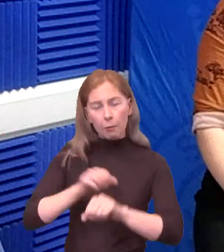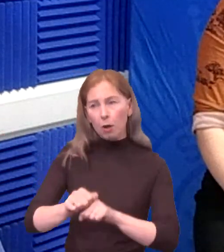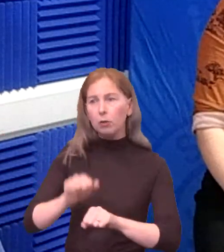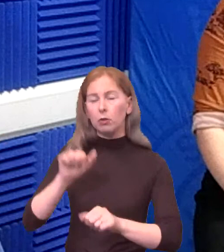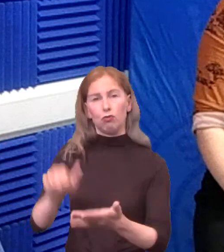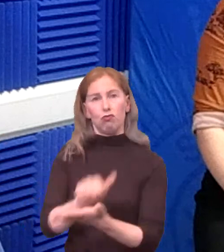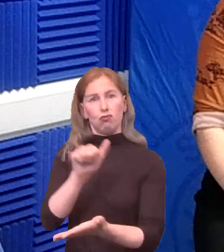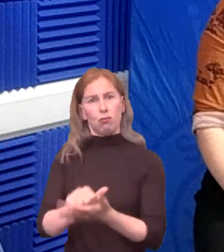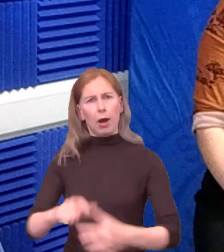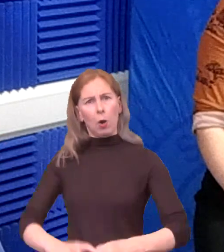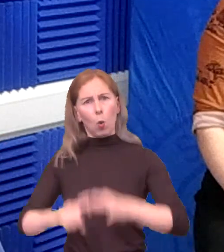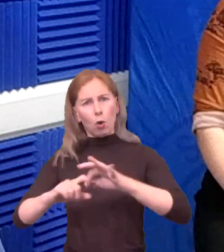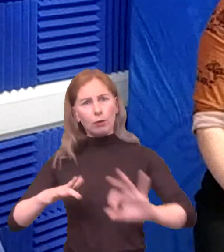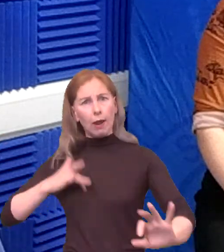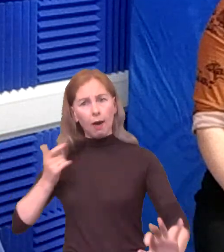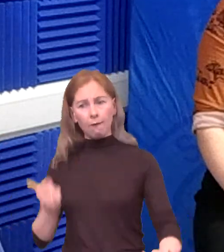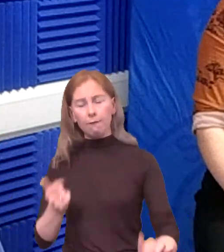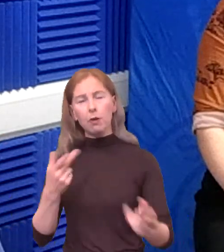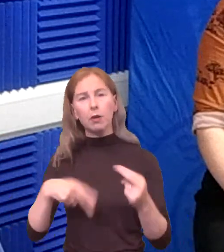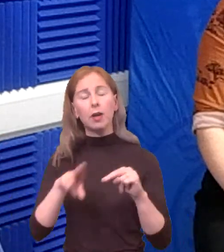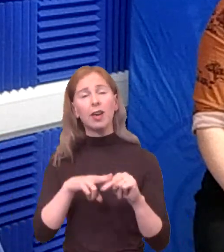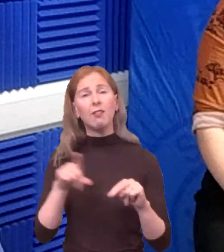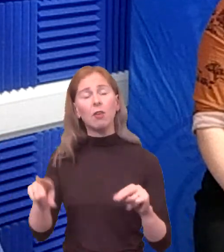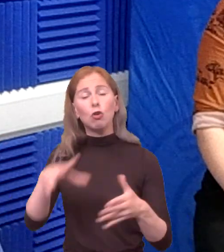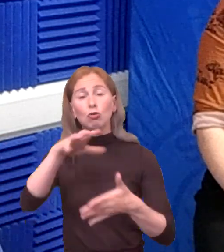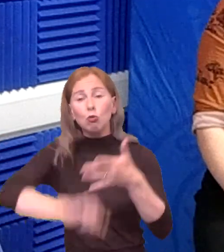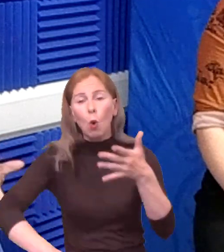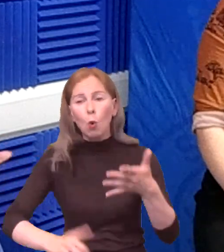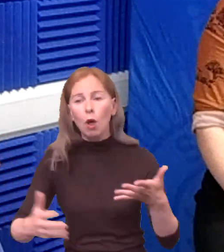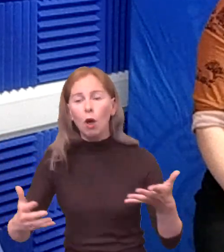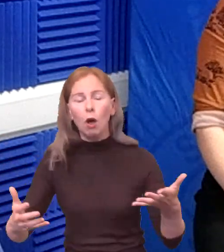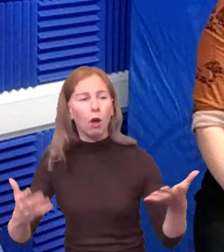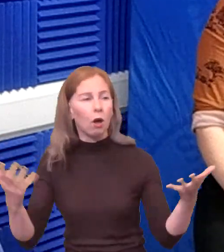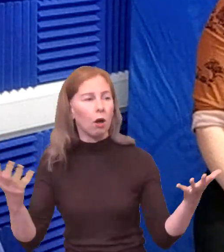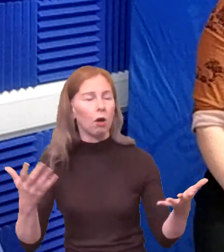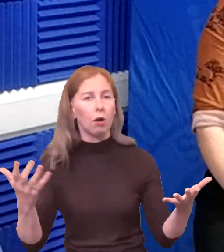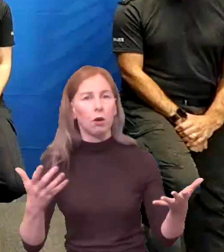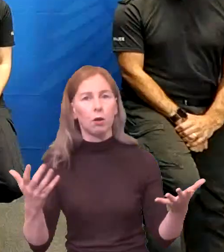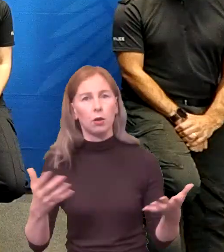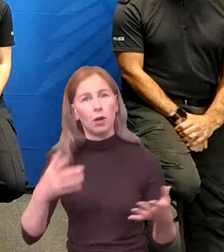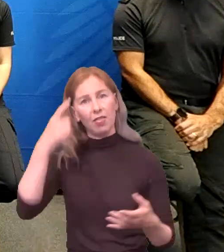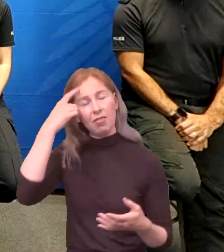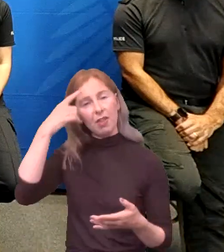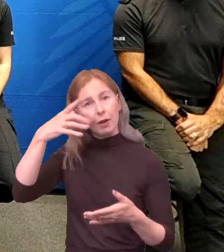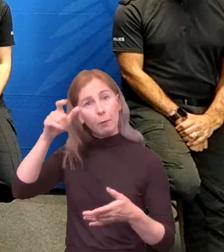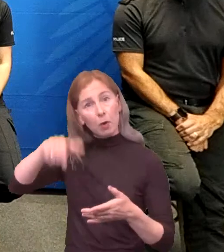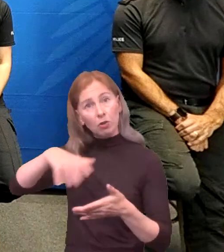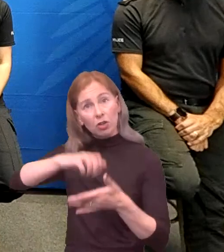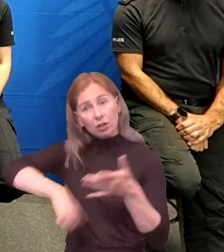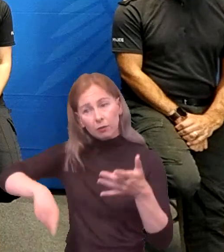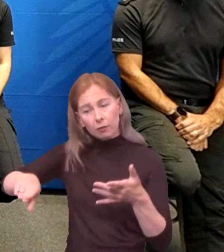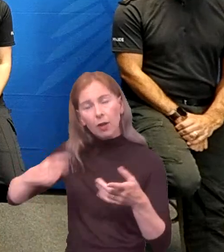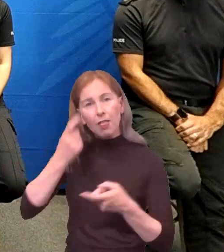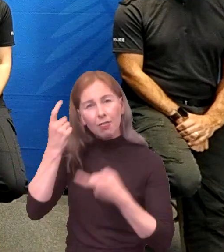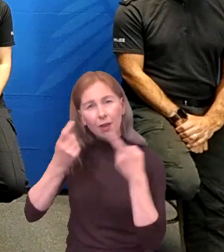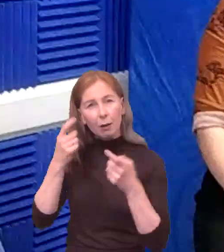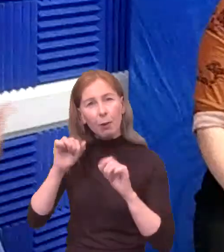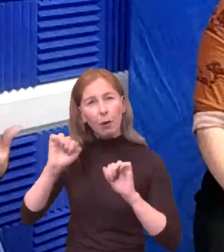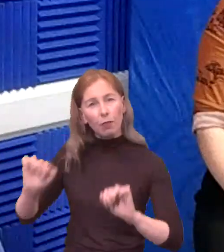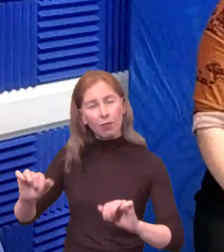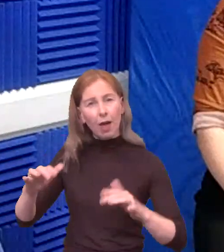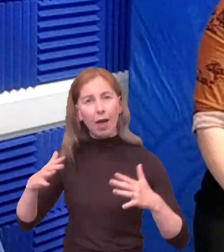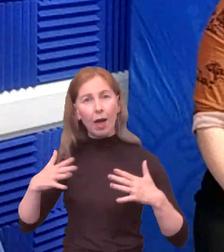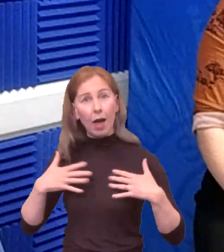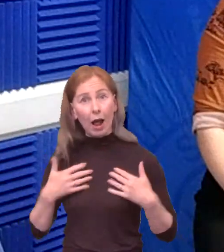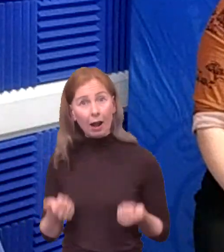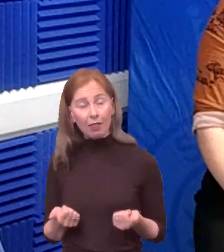life, and unfortunately the assumption is that if they're stolen, the person who's stolen them probably isn't thinking about the welfare of those animals